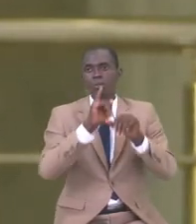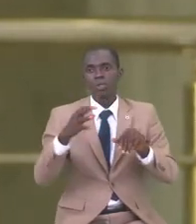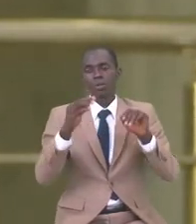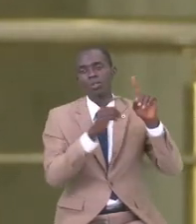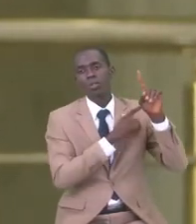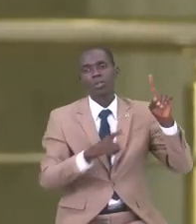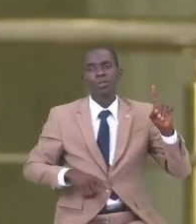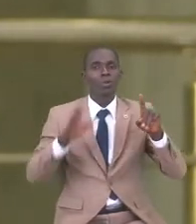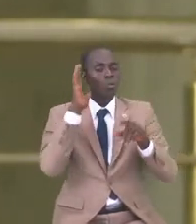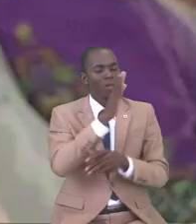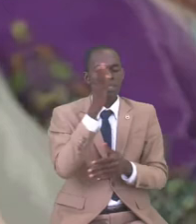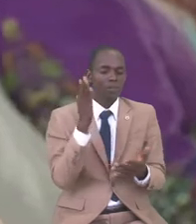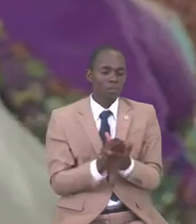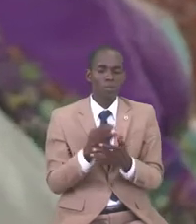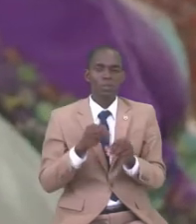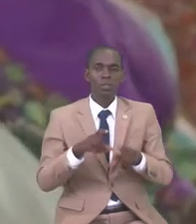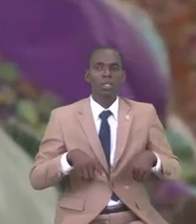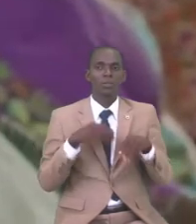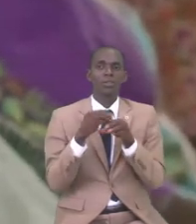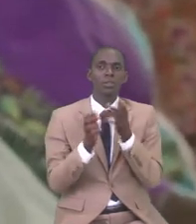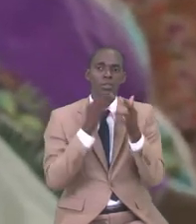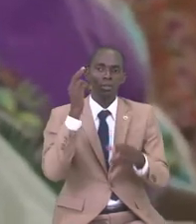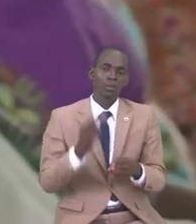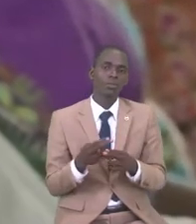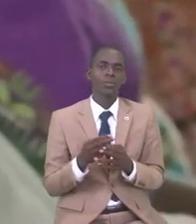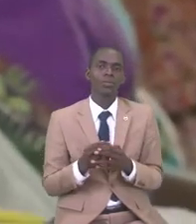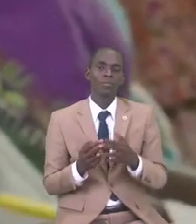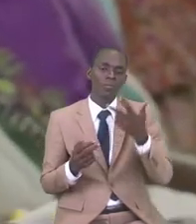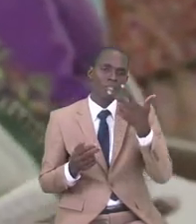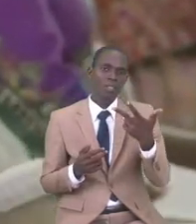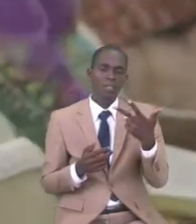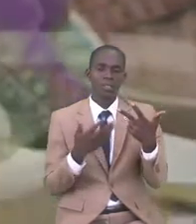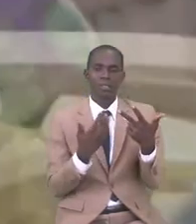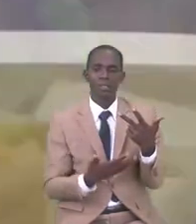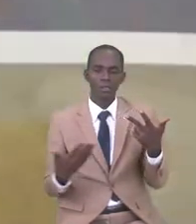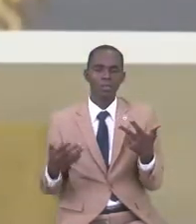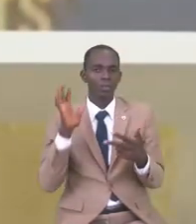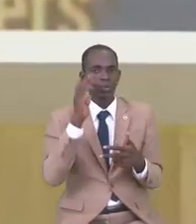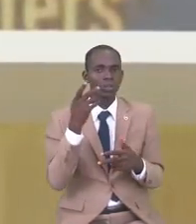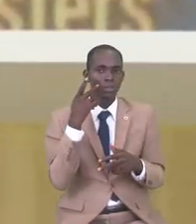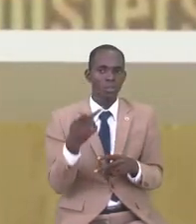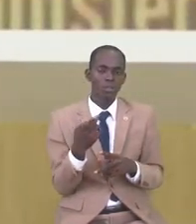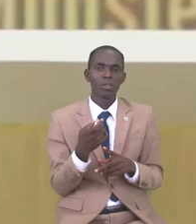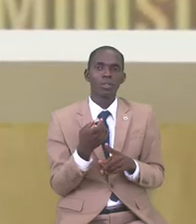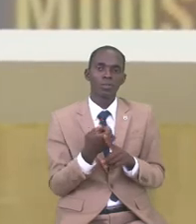Lord will never stop in your life. There are three things we're looking